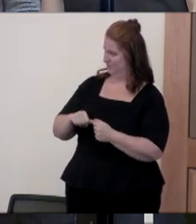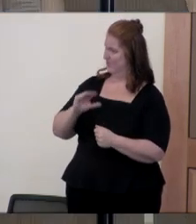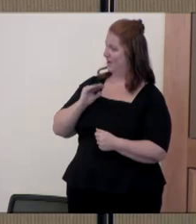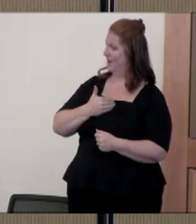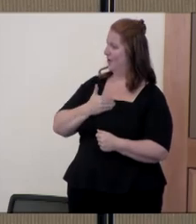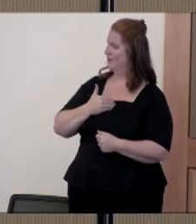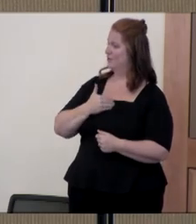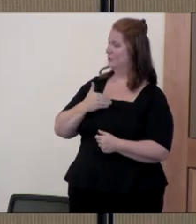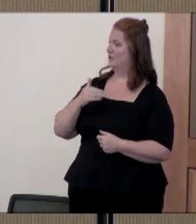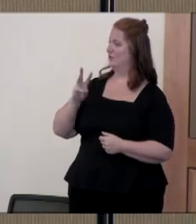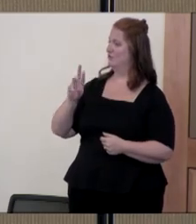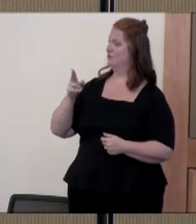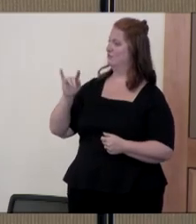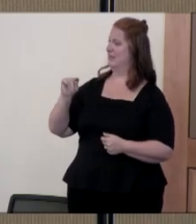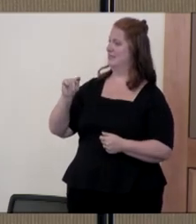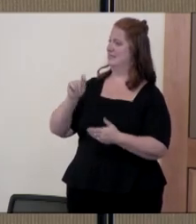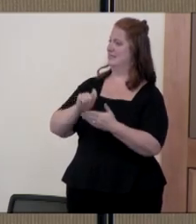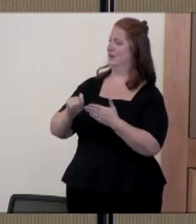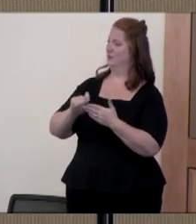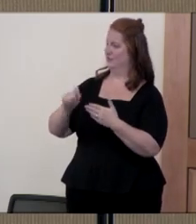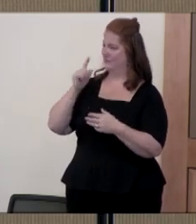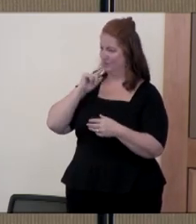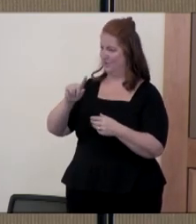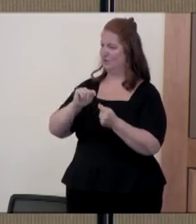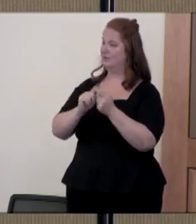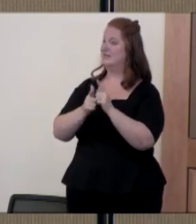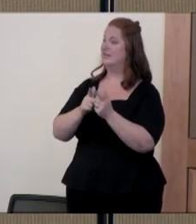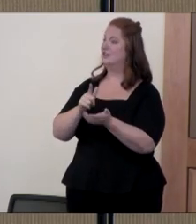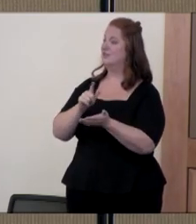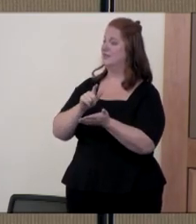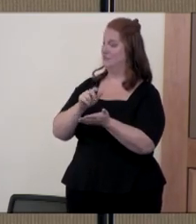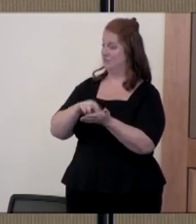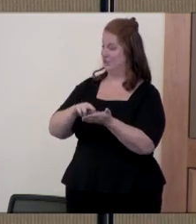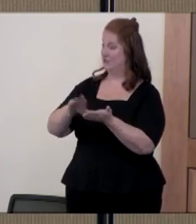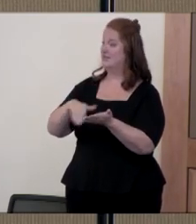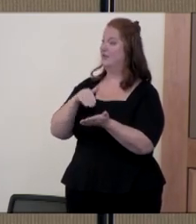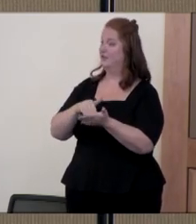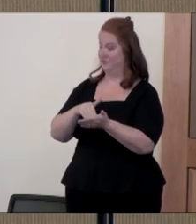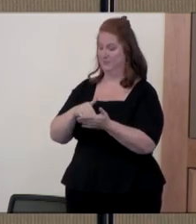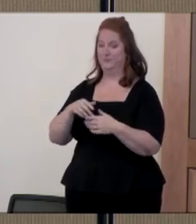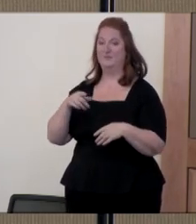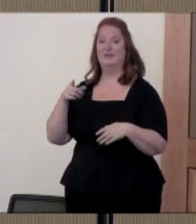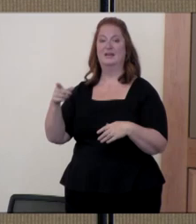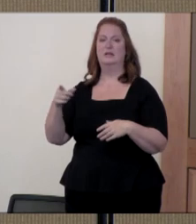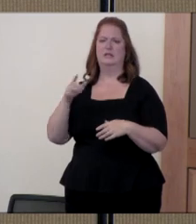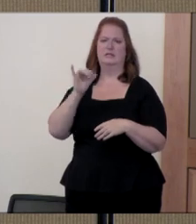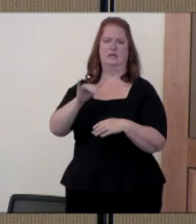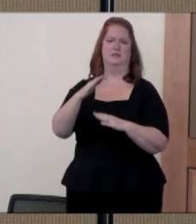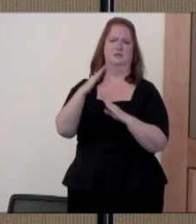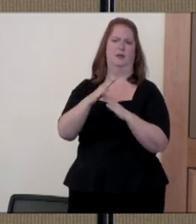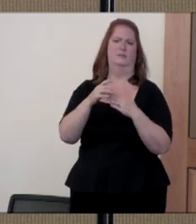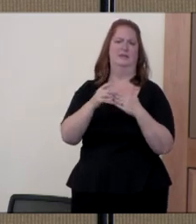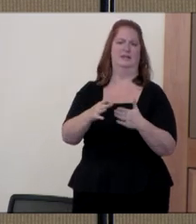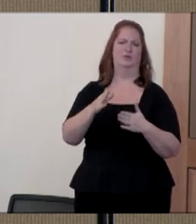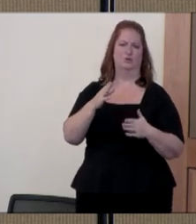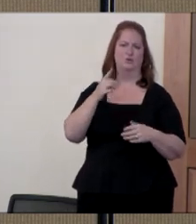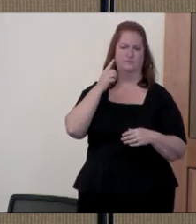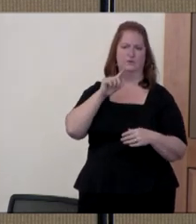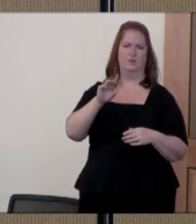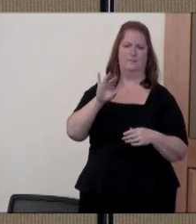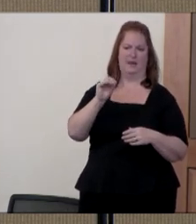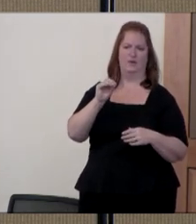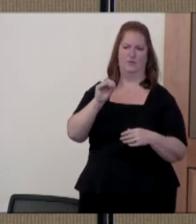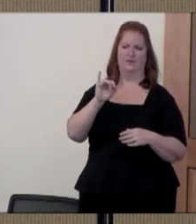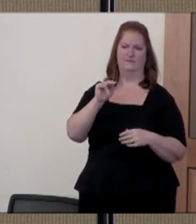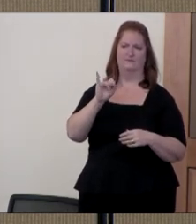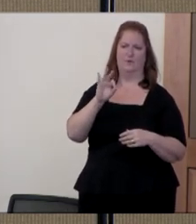Center, our Clinical and Translational Research Center, which is a national leader in biomedical informatics. And then